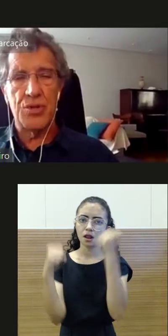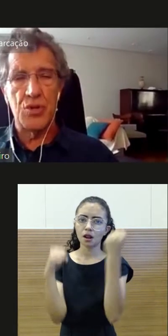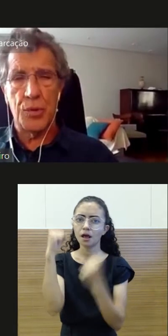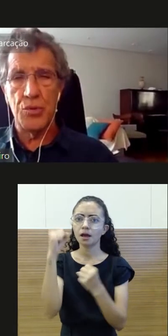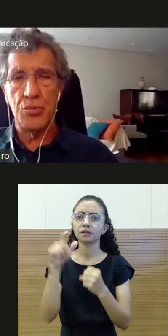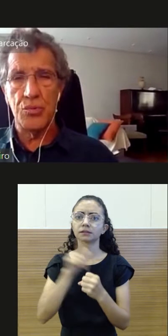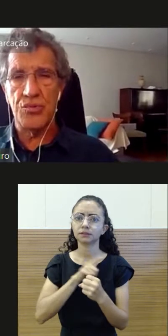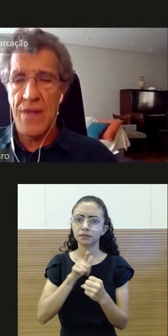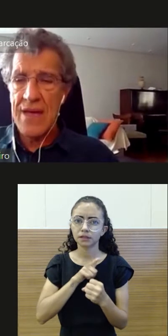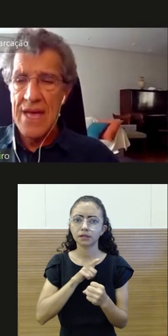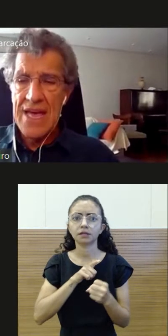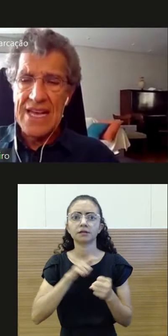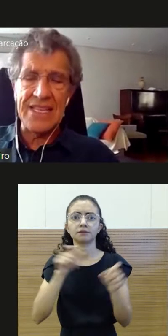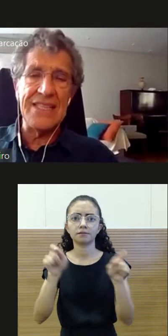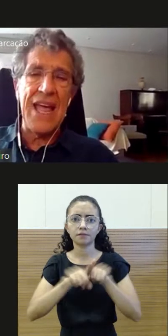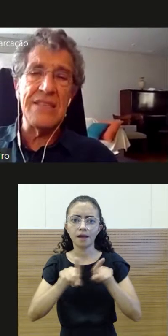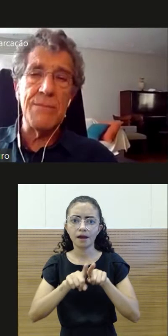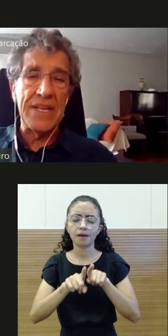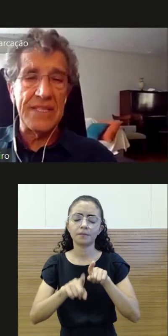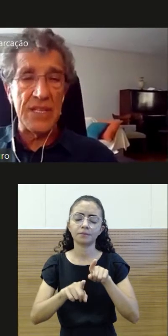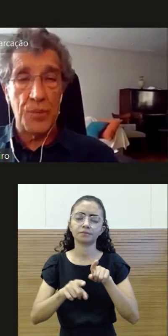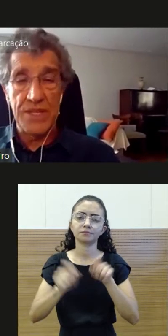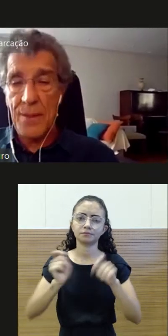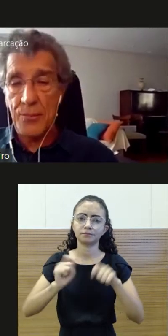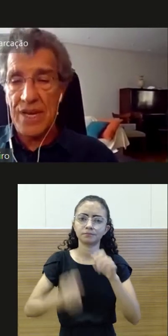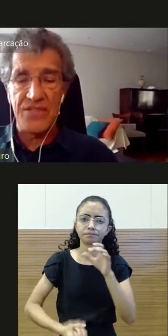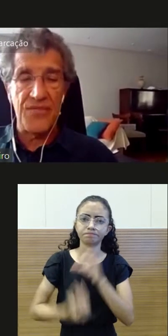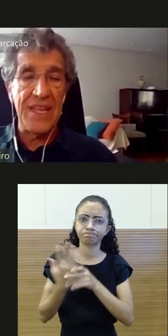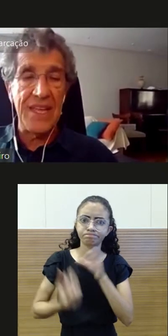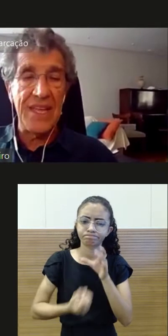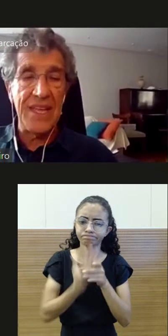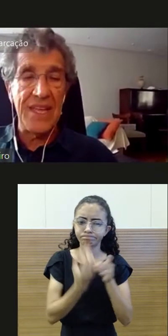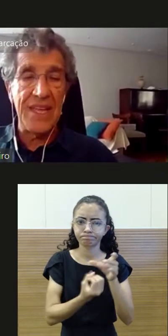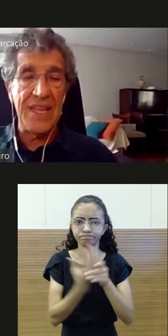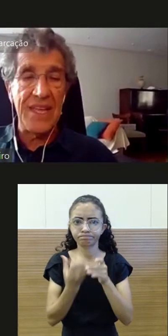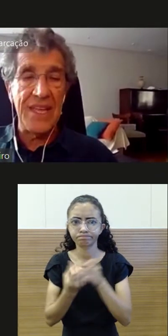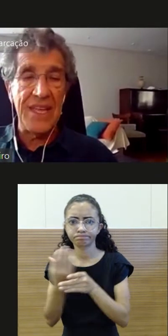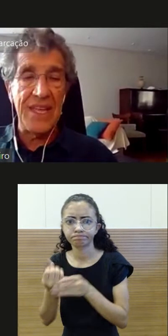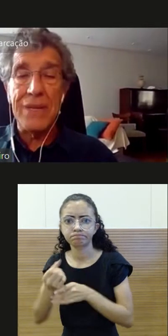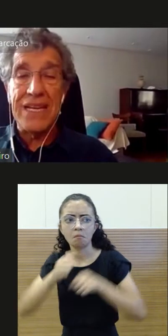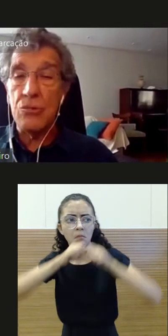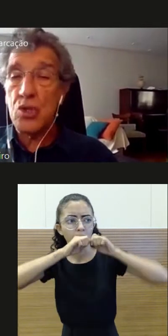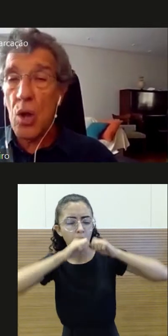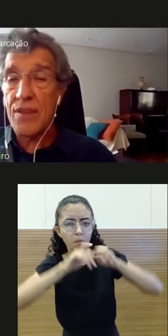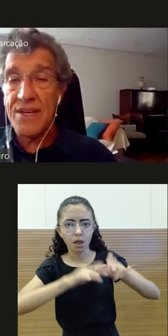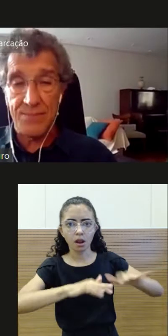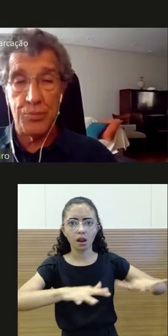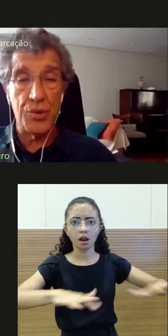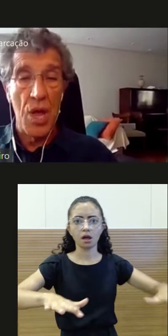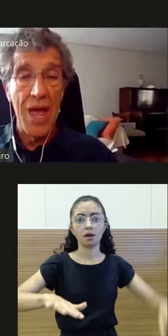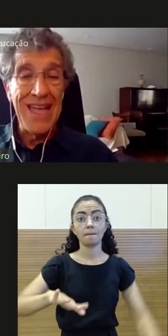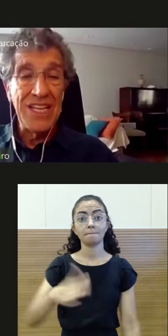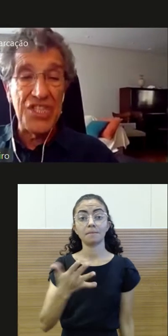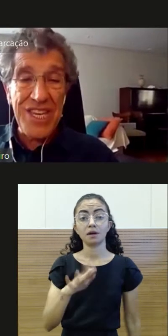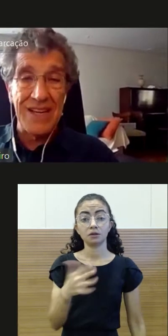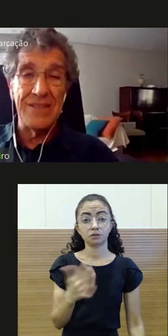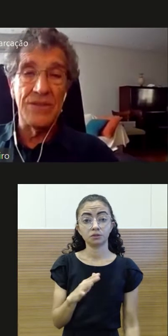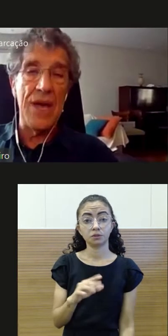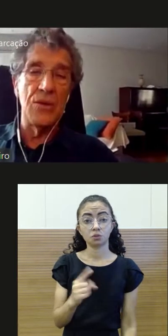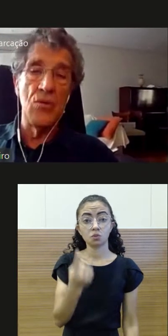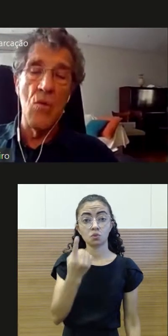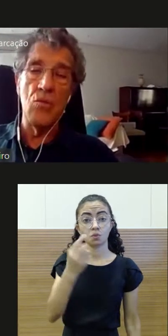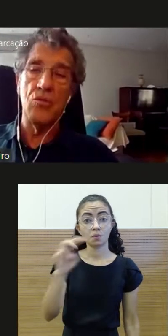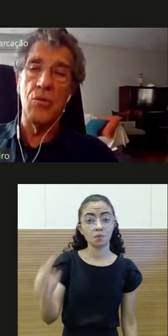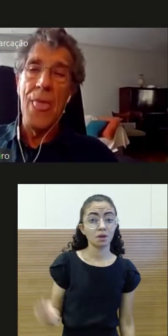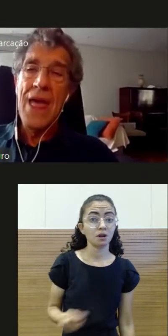they have a great capacity to create demand for the products. Those 10 companies, they sell daily 1.1 billion